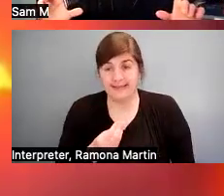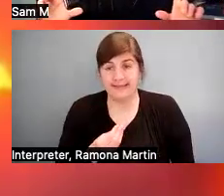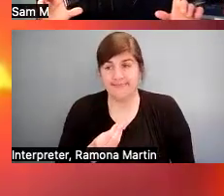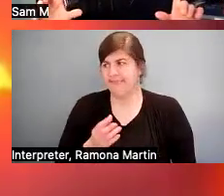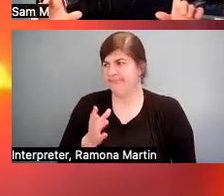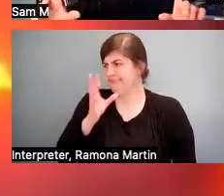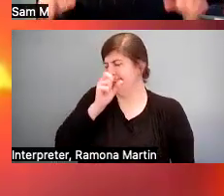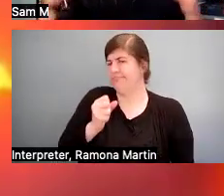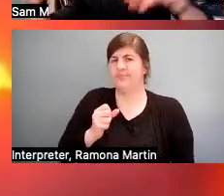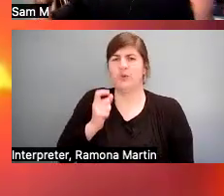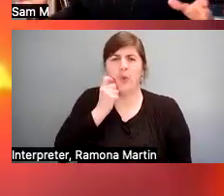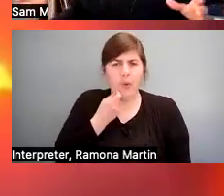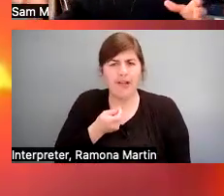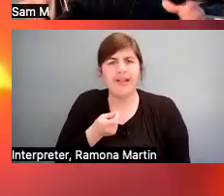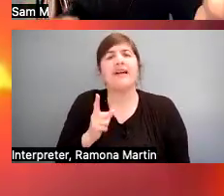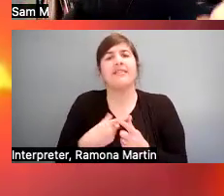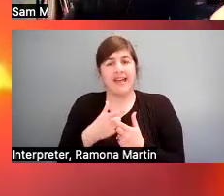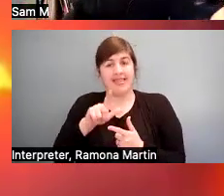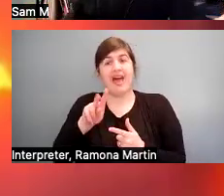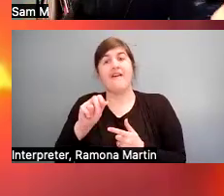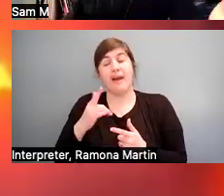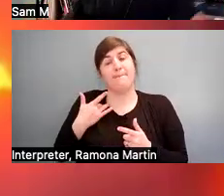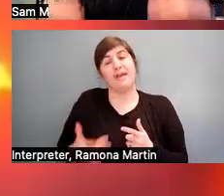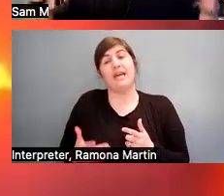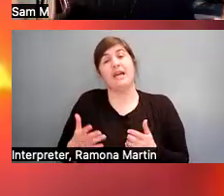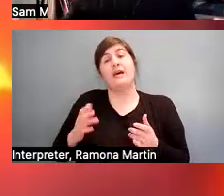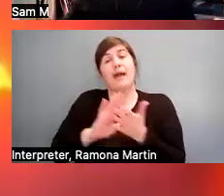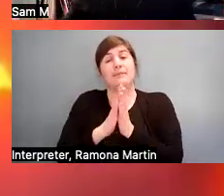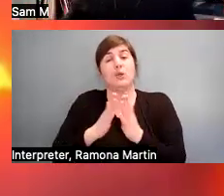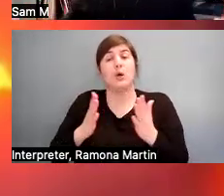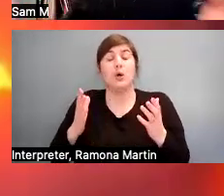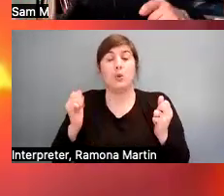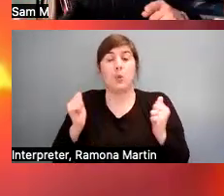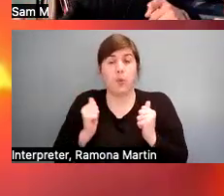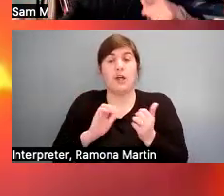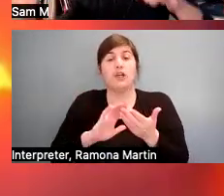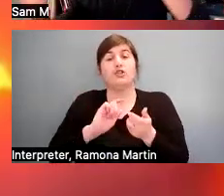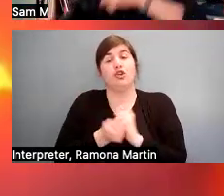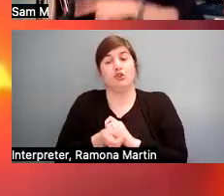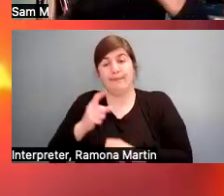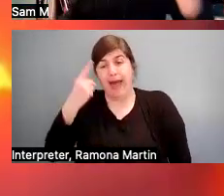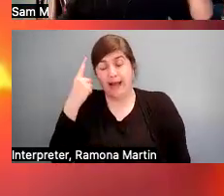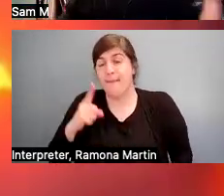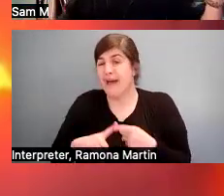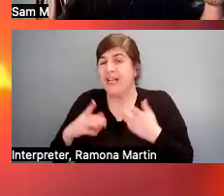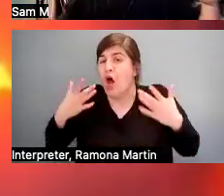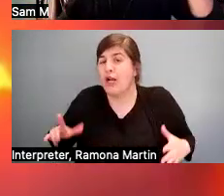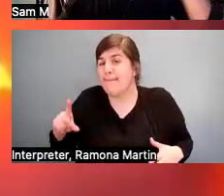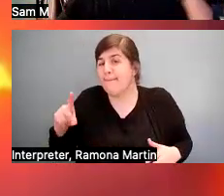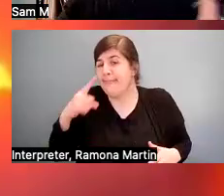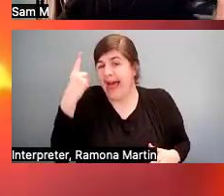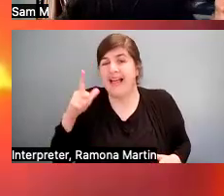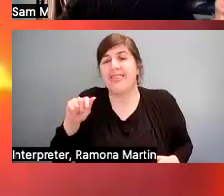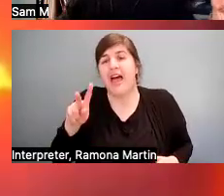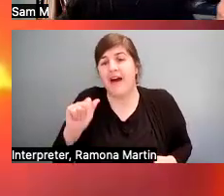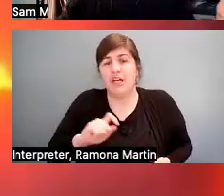cool. So normally when lava cools down, just like in this picture, it turns black. In Right. this case, it's a runny black lava that